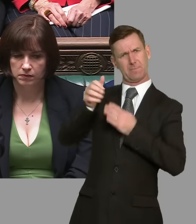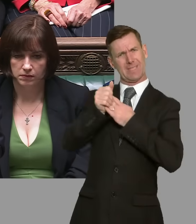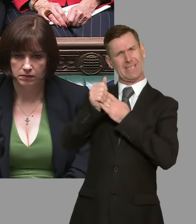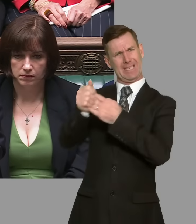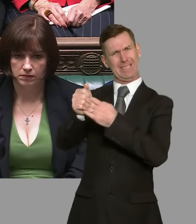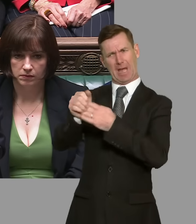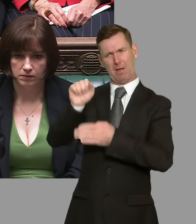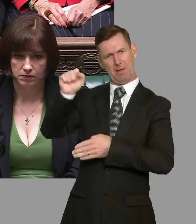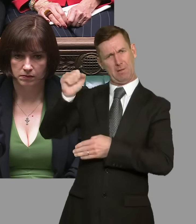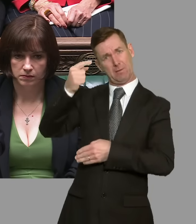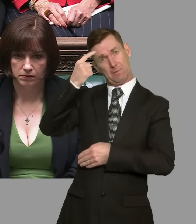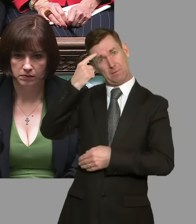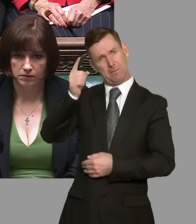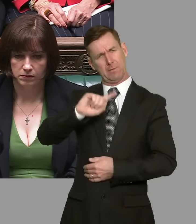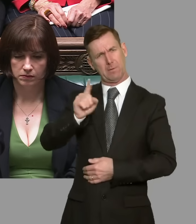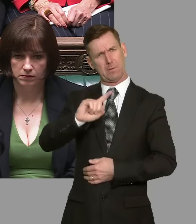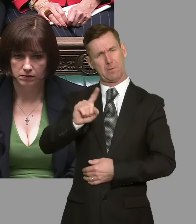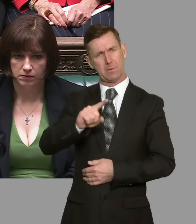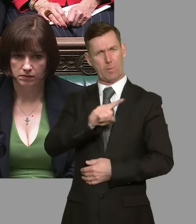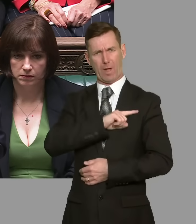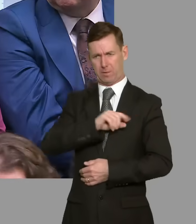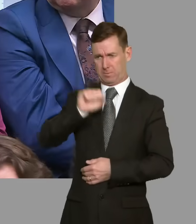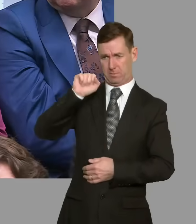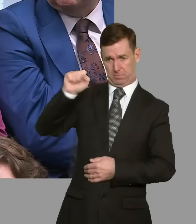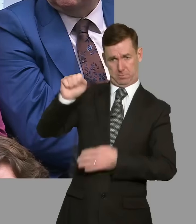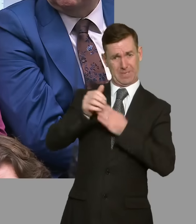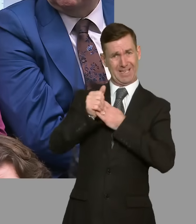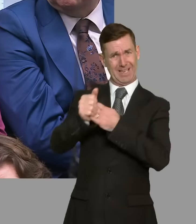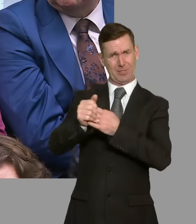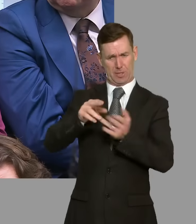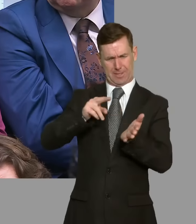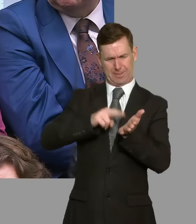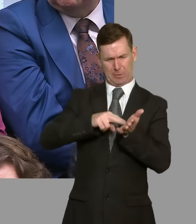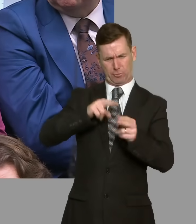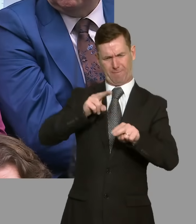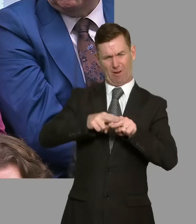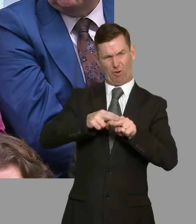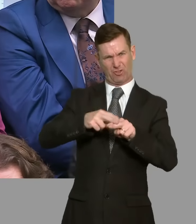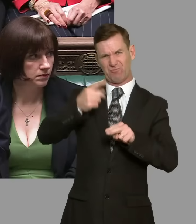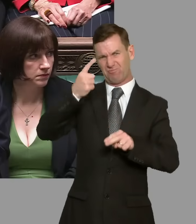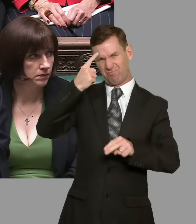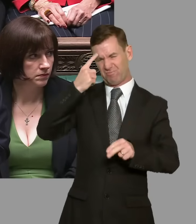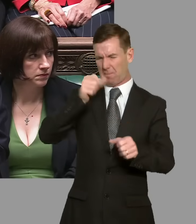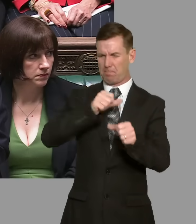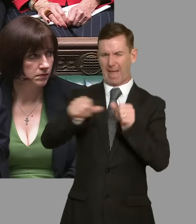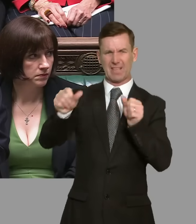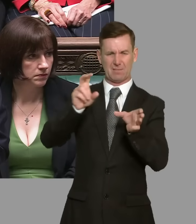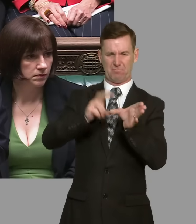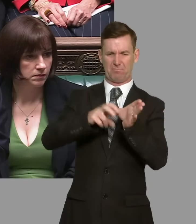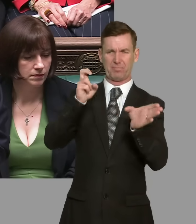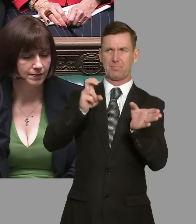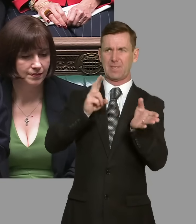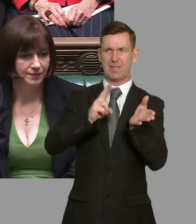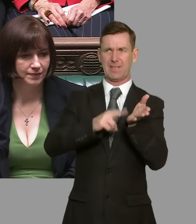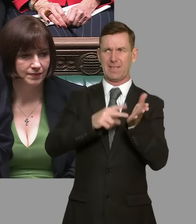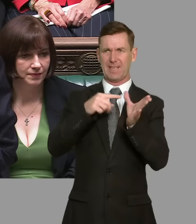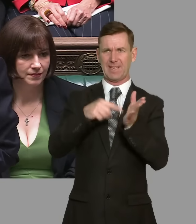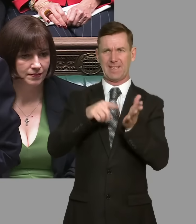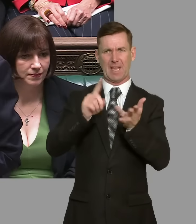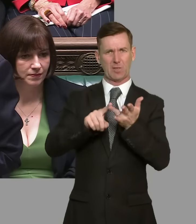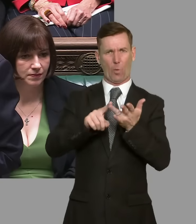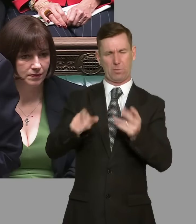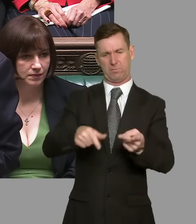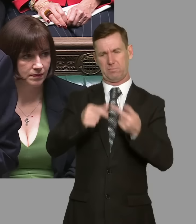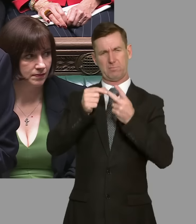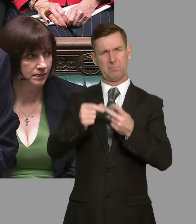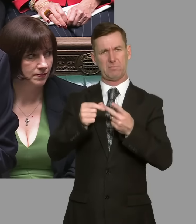is the time, this is the moment to withdraw from NATO. This is the time to kick the US out of our military bases. This is the time